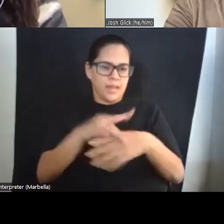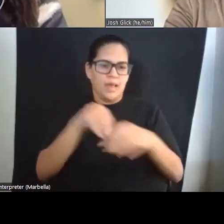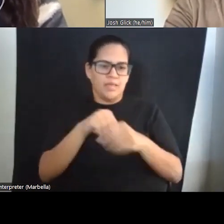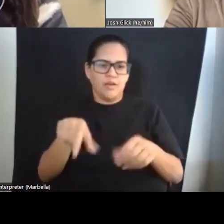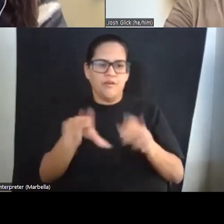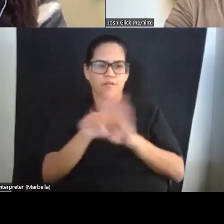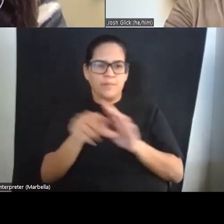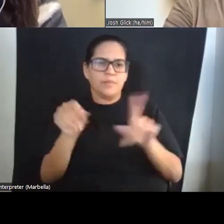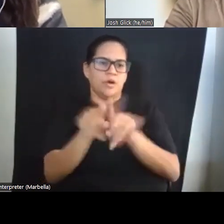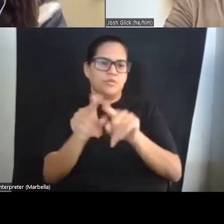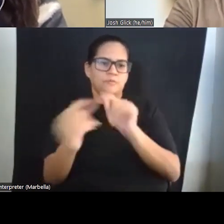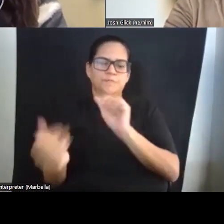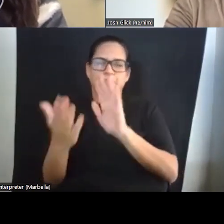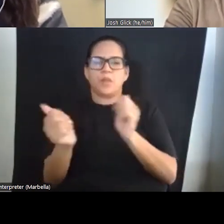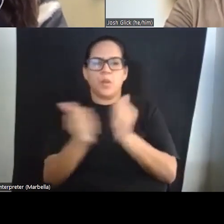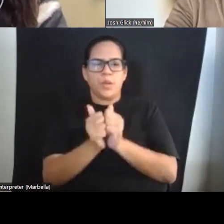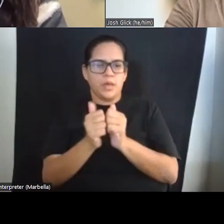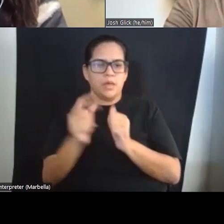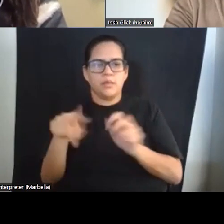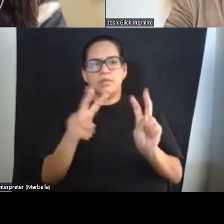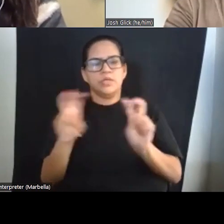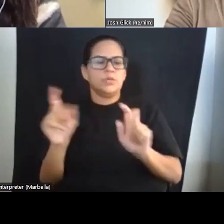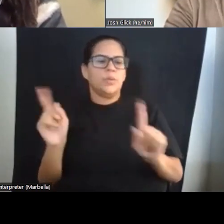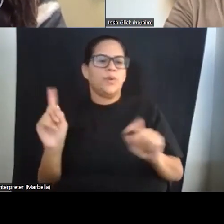run up against this issue where